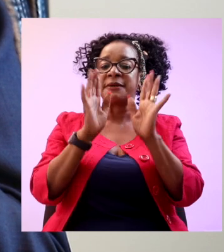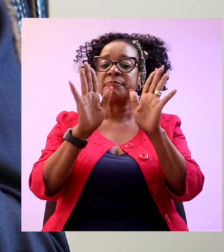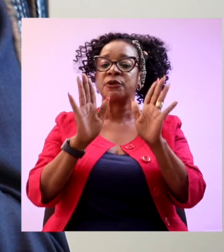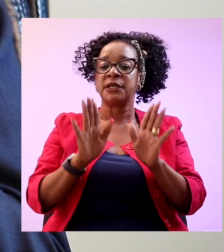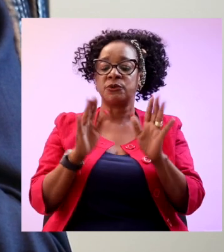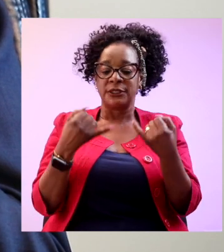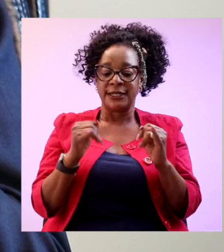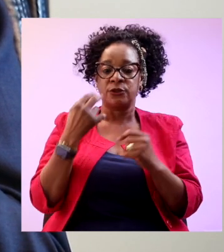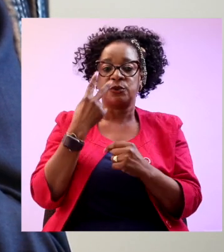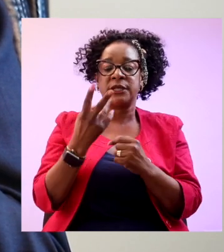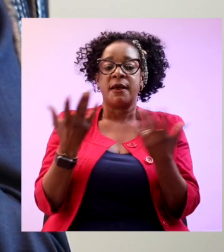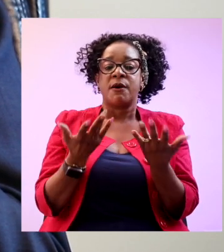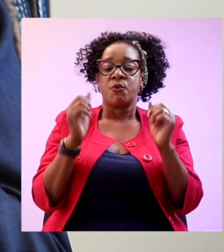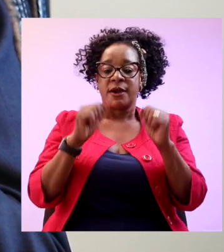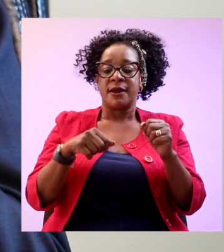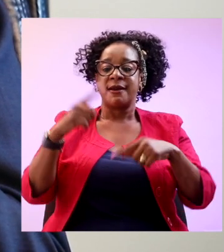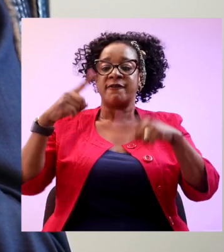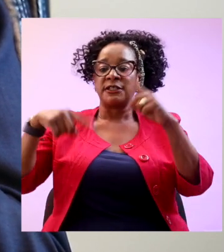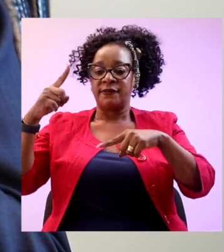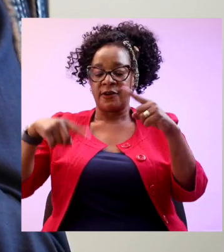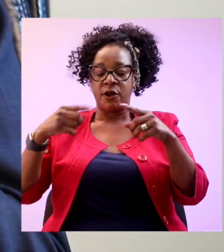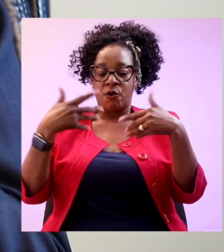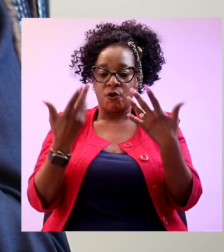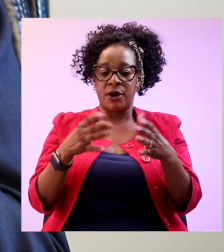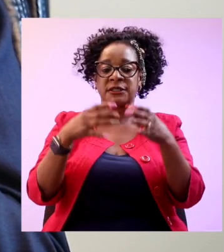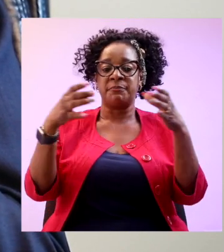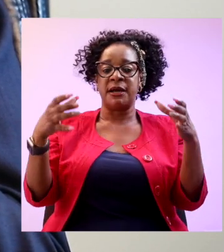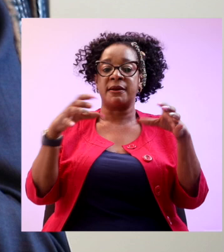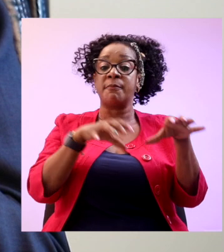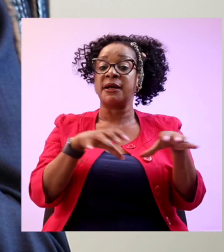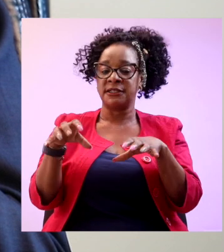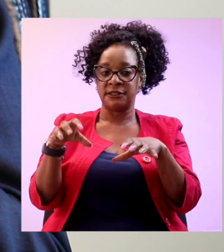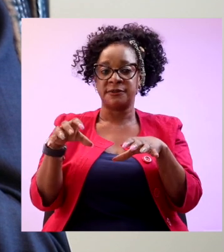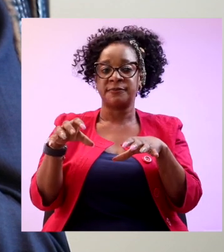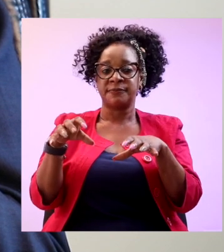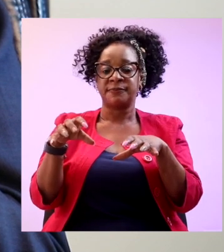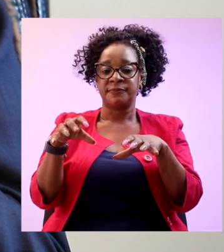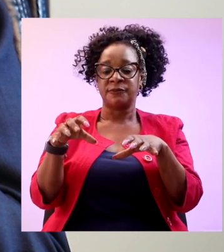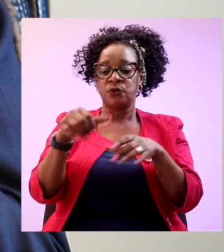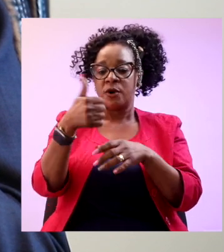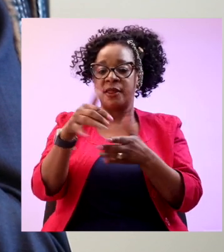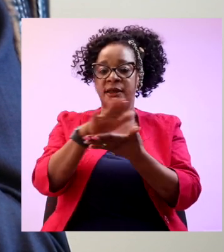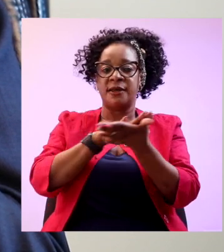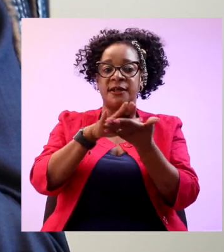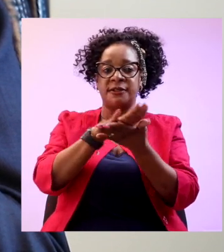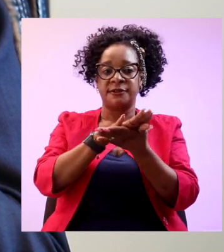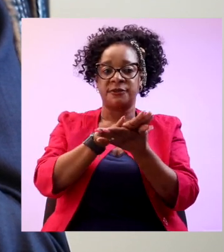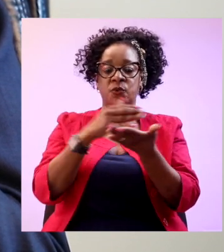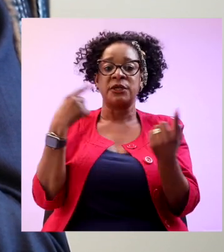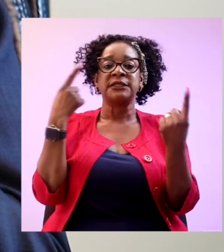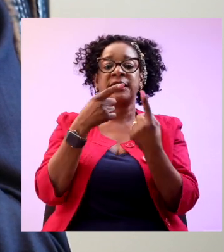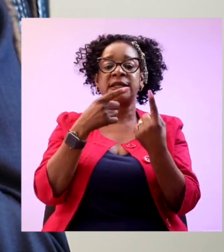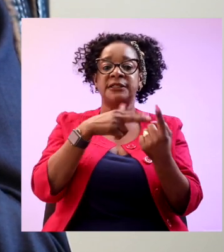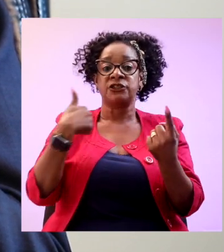potential. We are actually looking at how we can diversify our markets or expand markets to non-traditional areas.